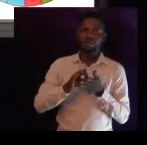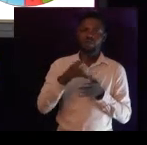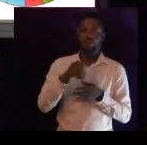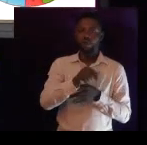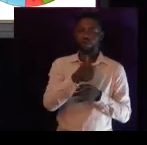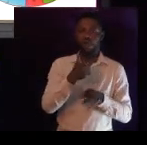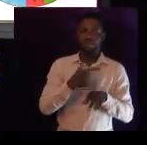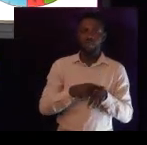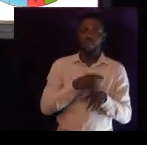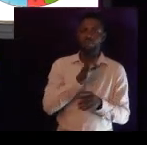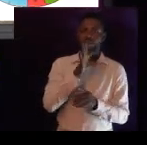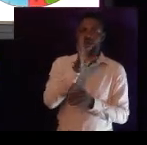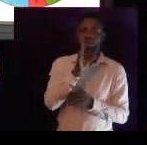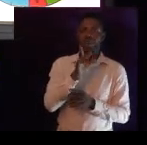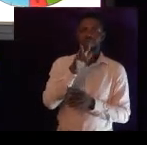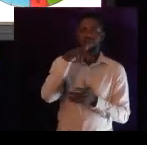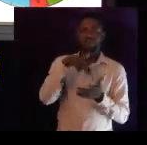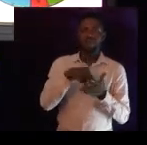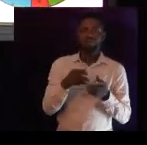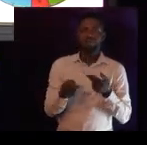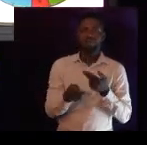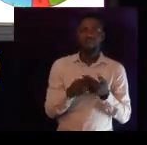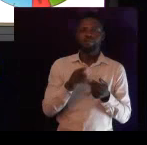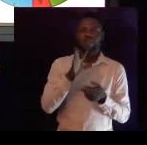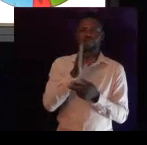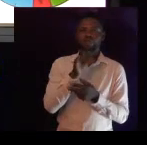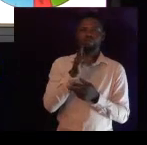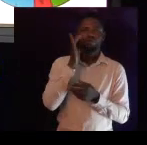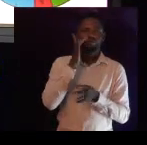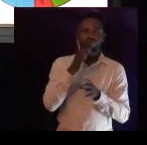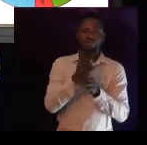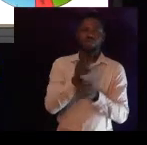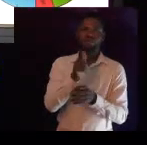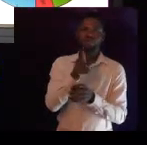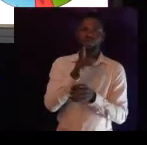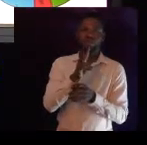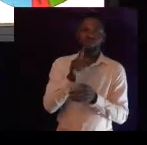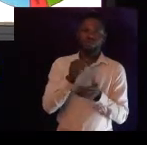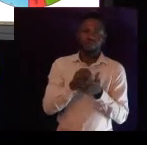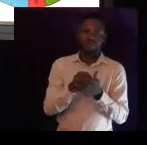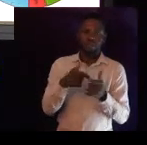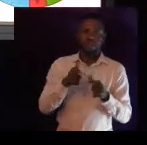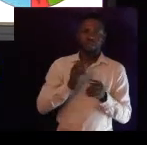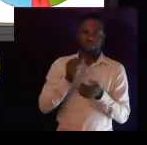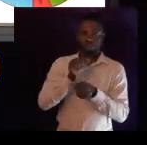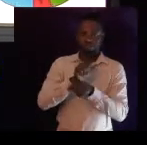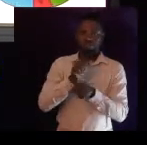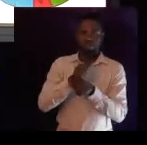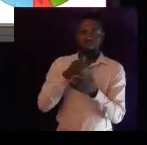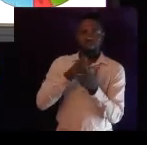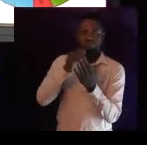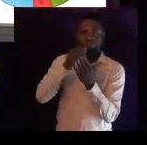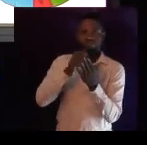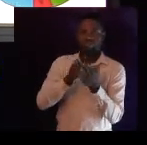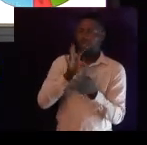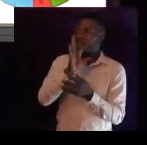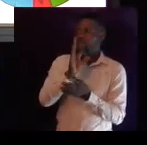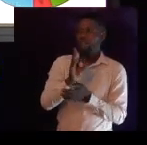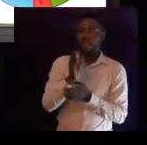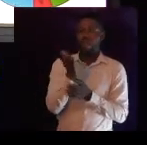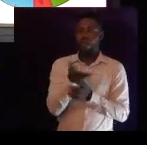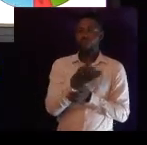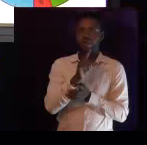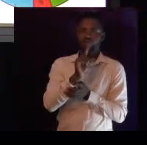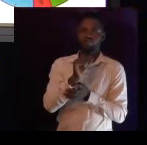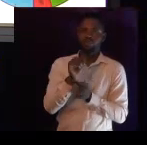it is 9. So 3,000 in 9 places, you should get 27,000. But let's just say it worked out. That is 9 spaces out of